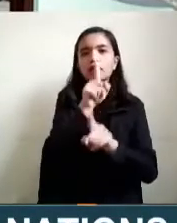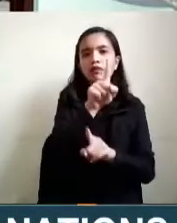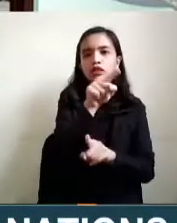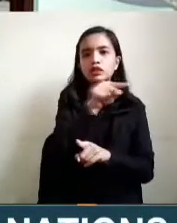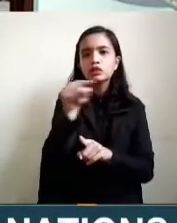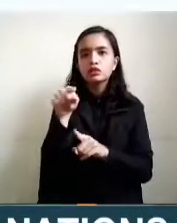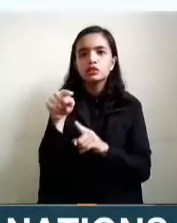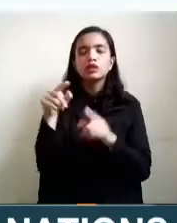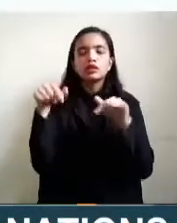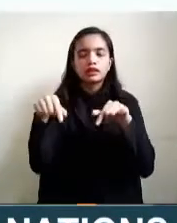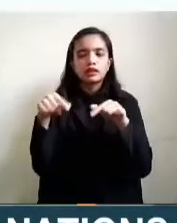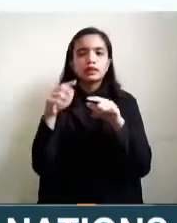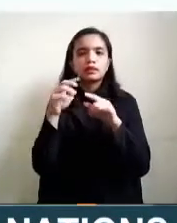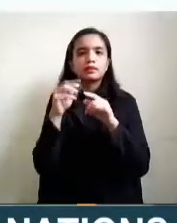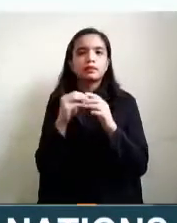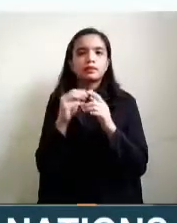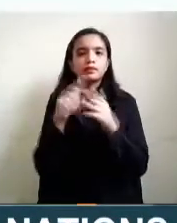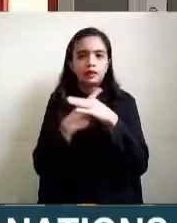this year.